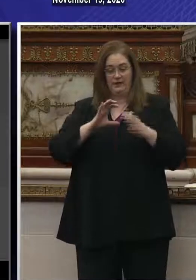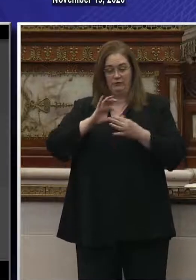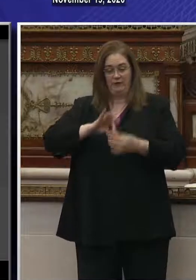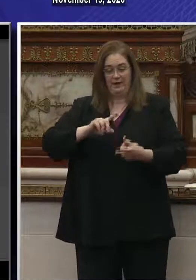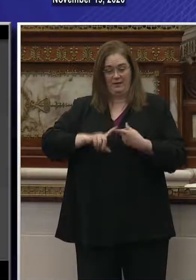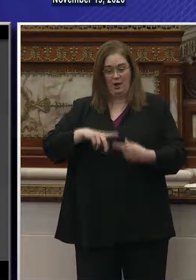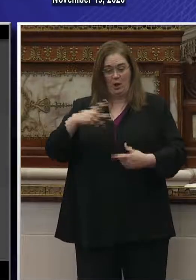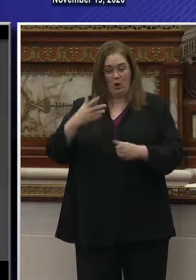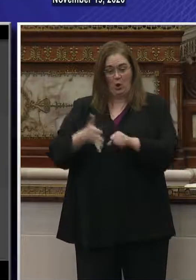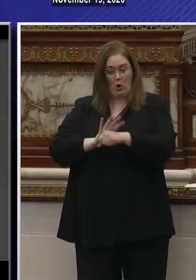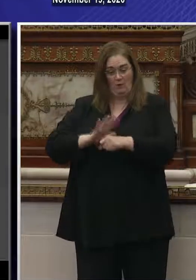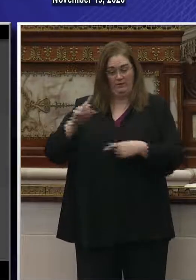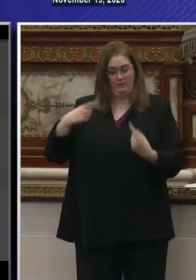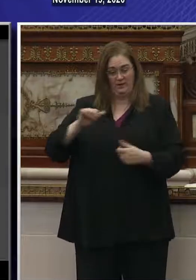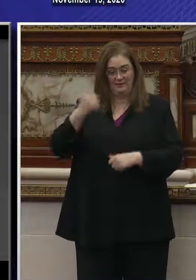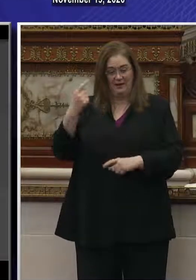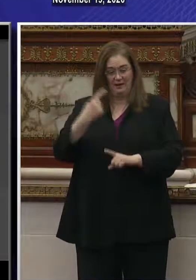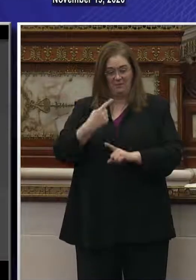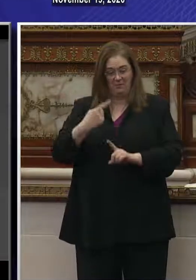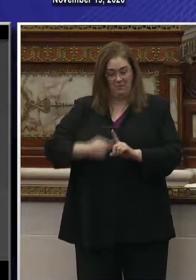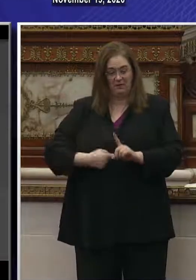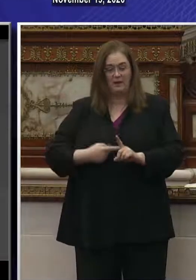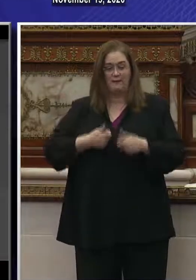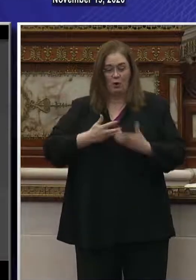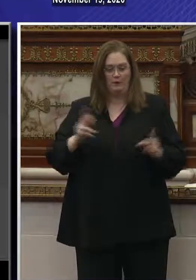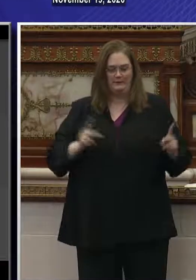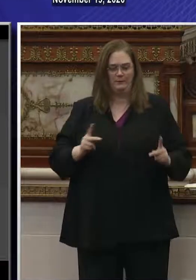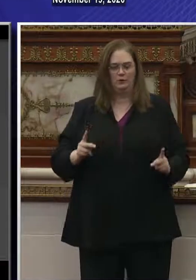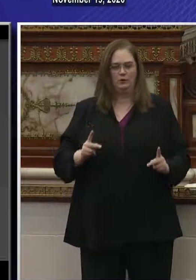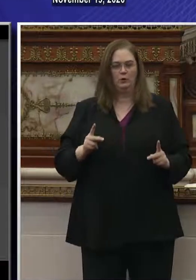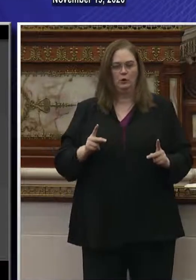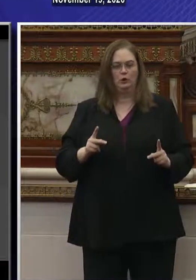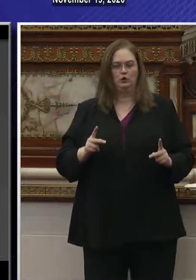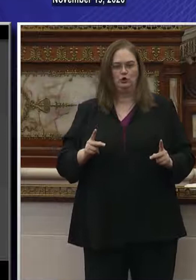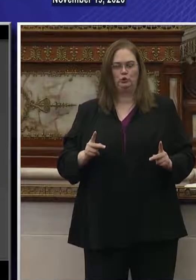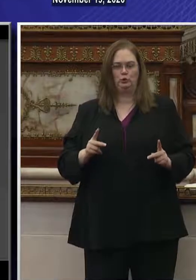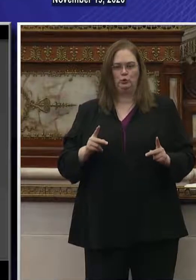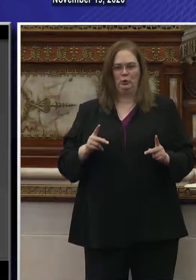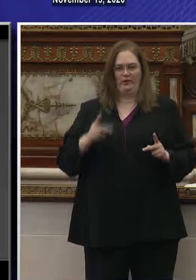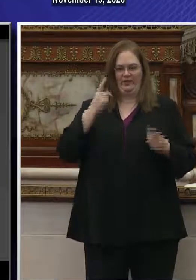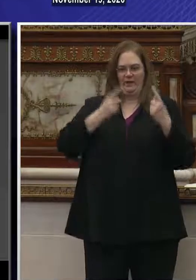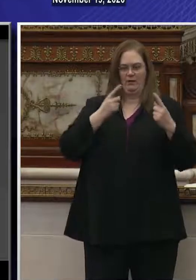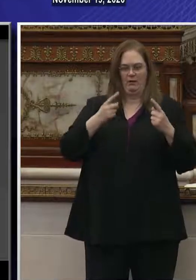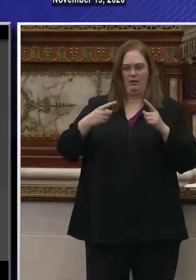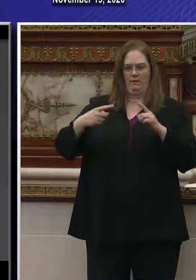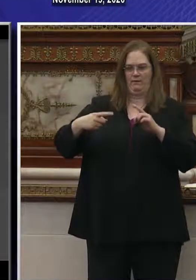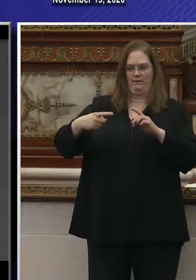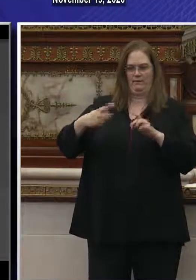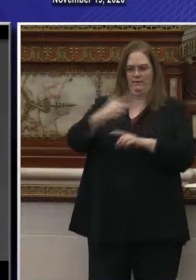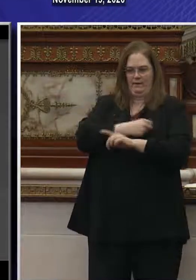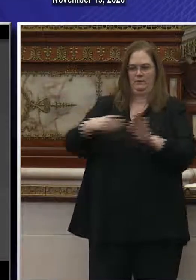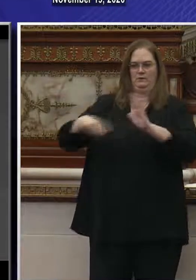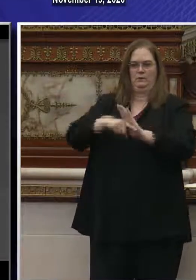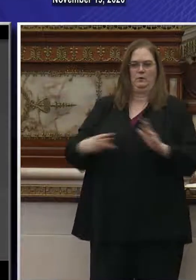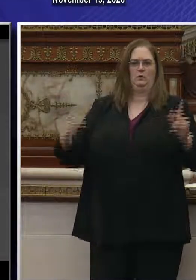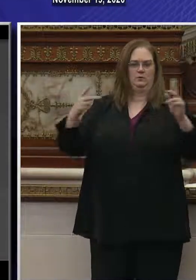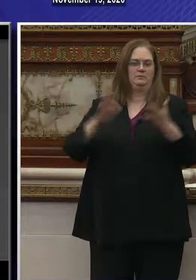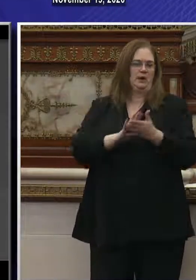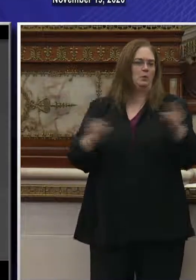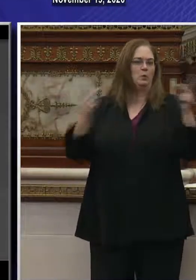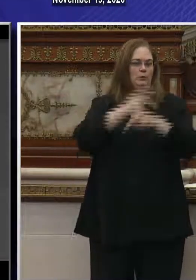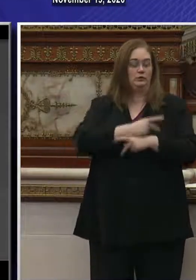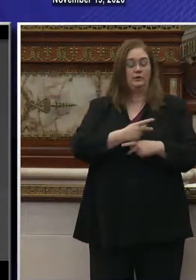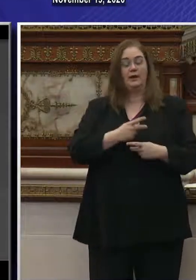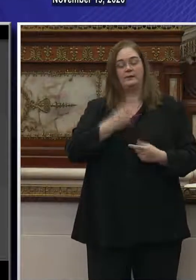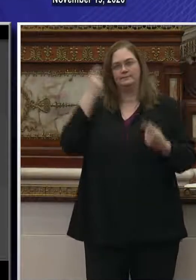the last 10 months has worsened these issues. And that's been a national conversation. We're part of that in what's happening